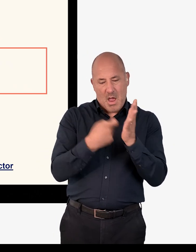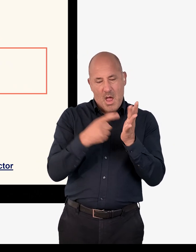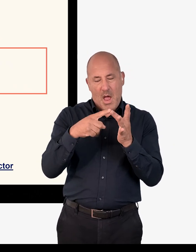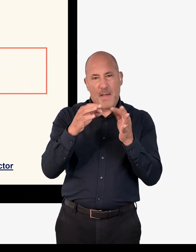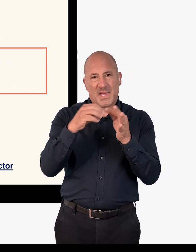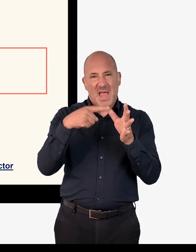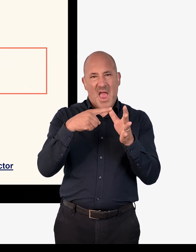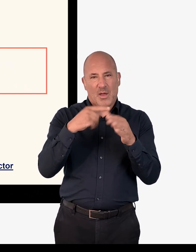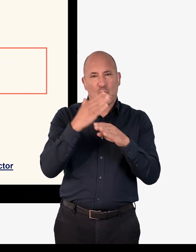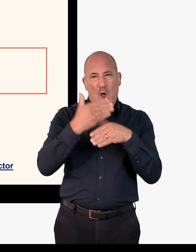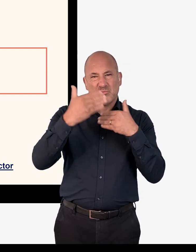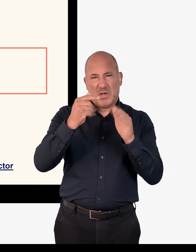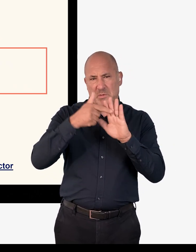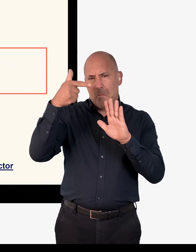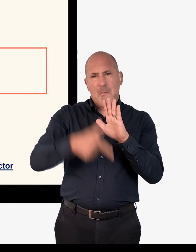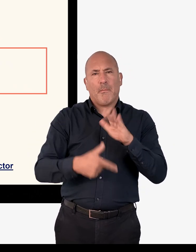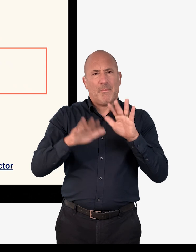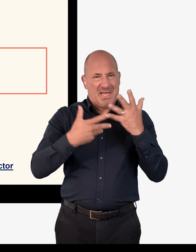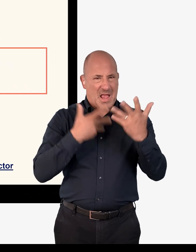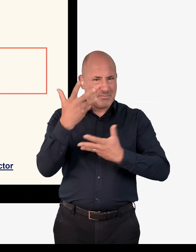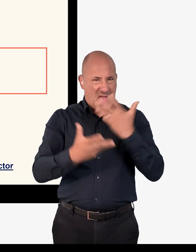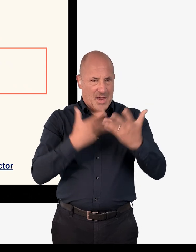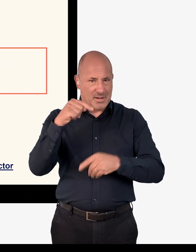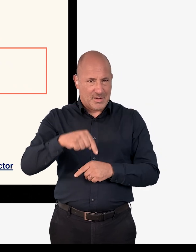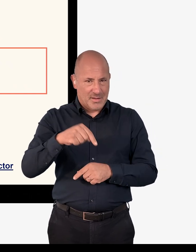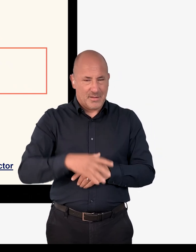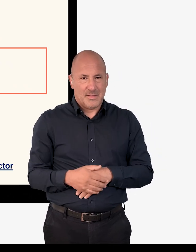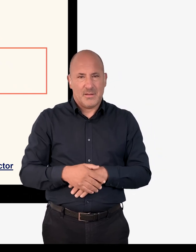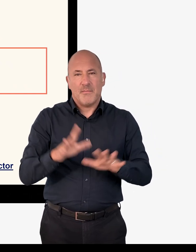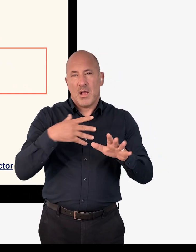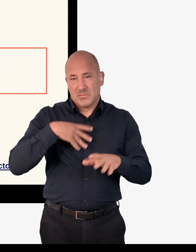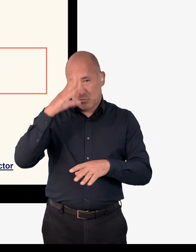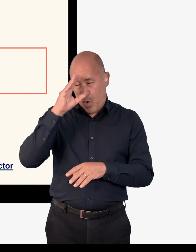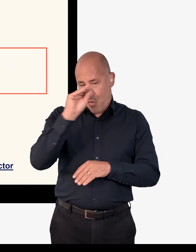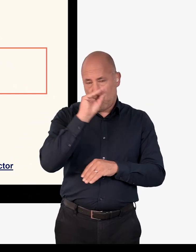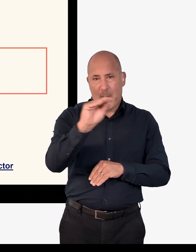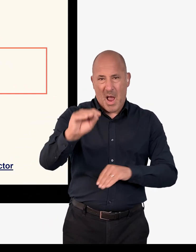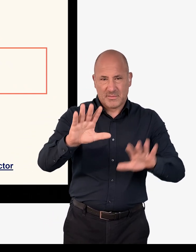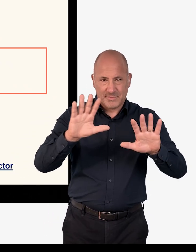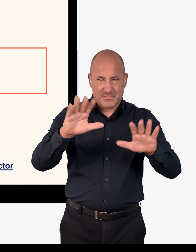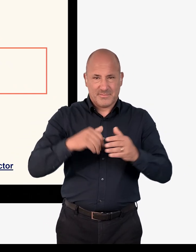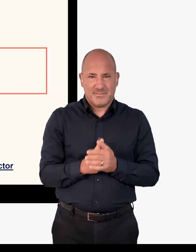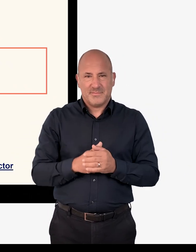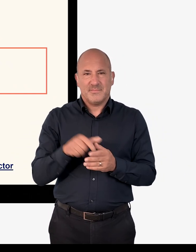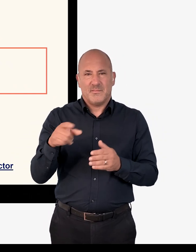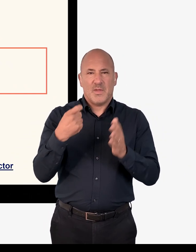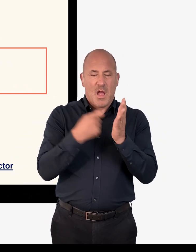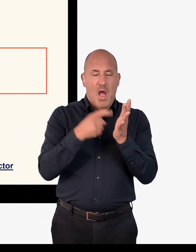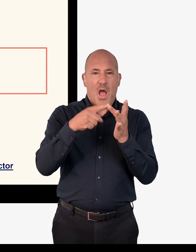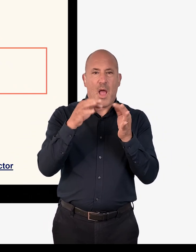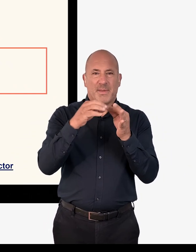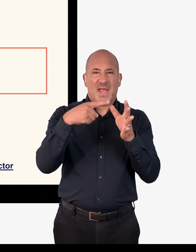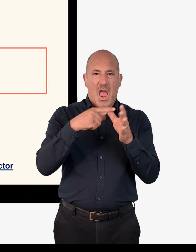RIBA plan of work or equivalent. Again, we discussed RIBA work stages in detail in the